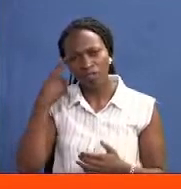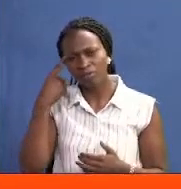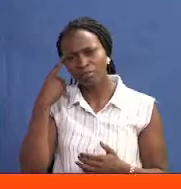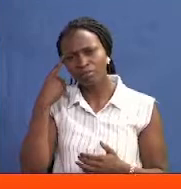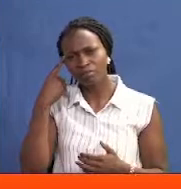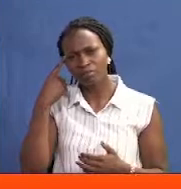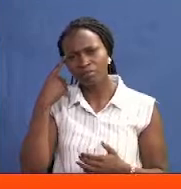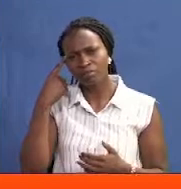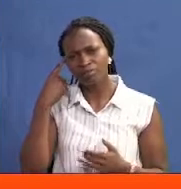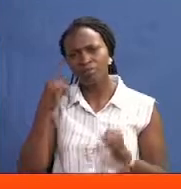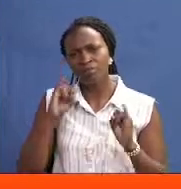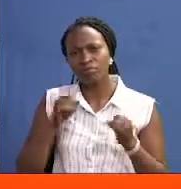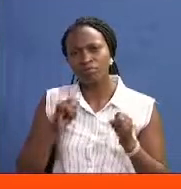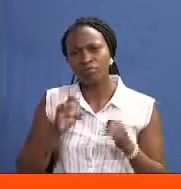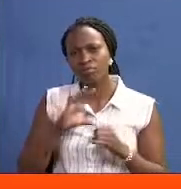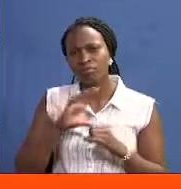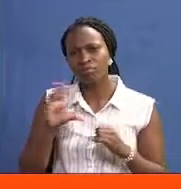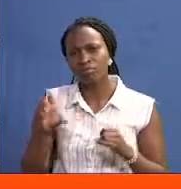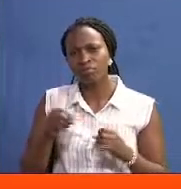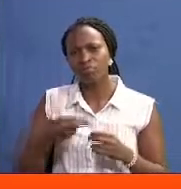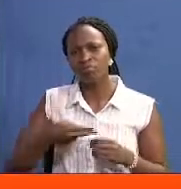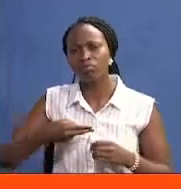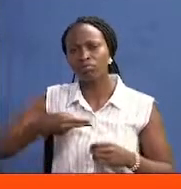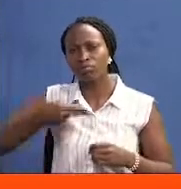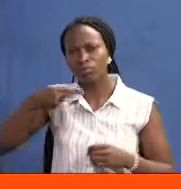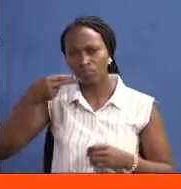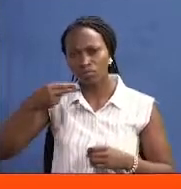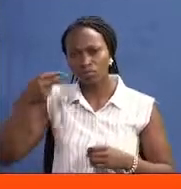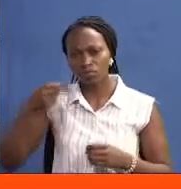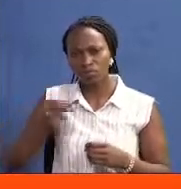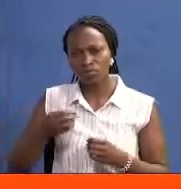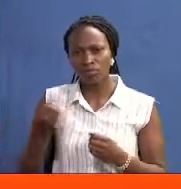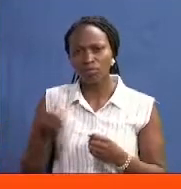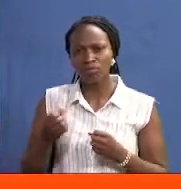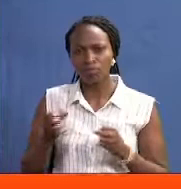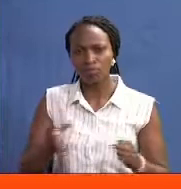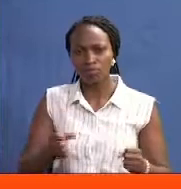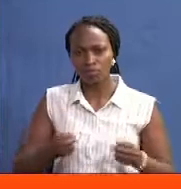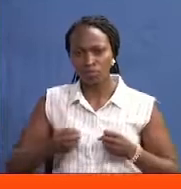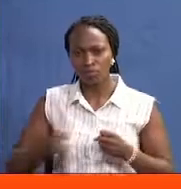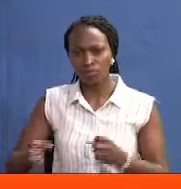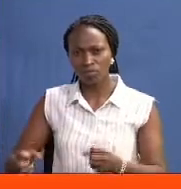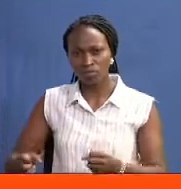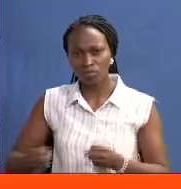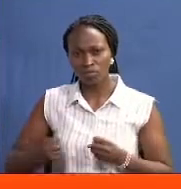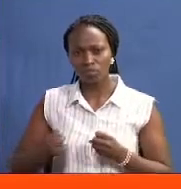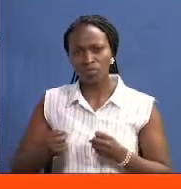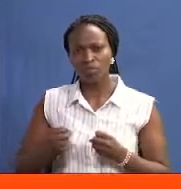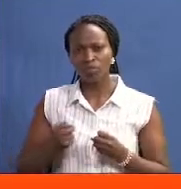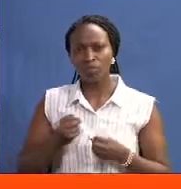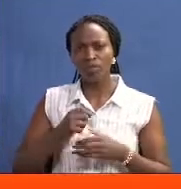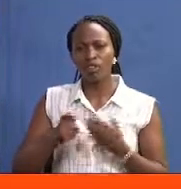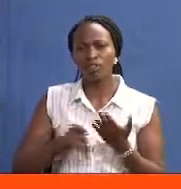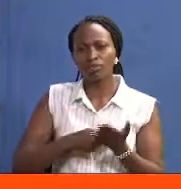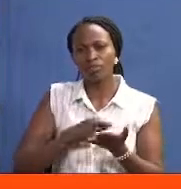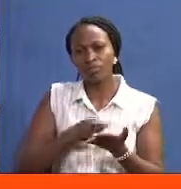the thing that newsrooms can do is really keep up, you know, move to the social media. And the good thing with the professional